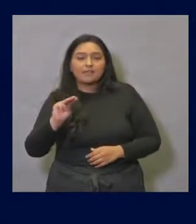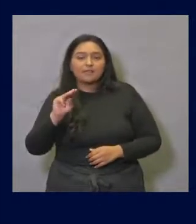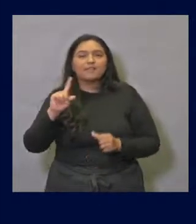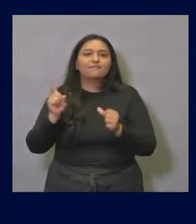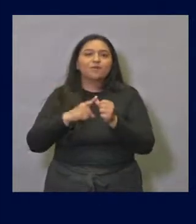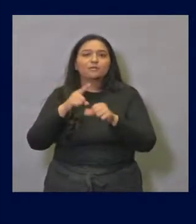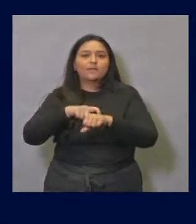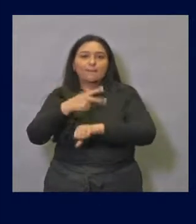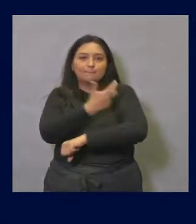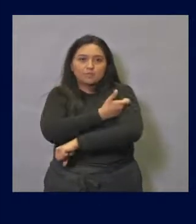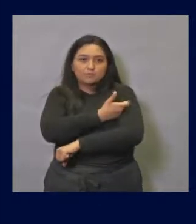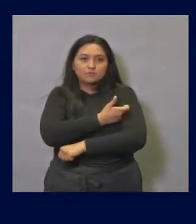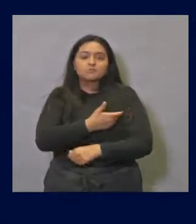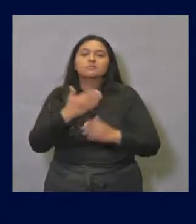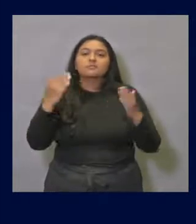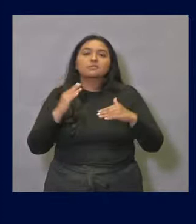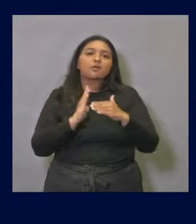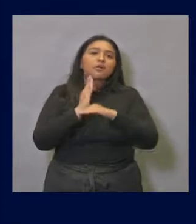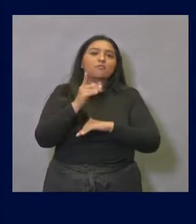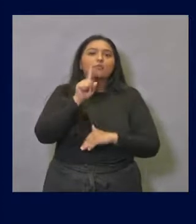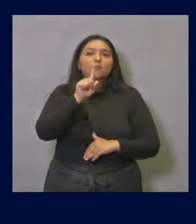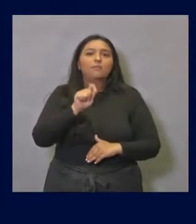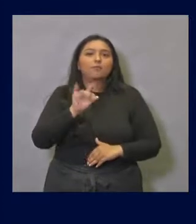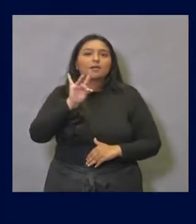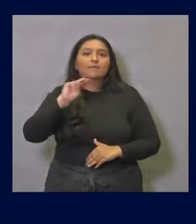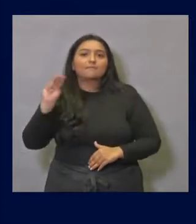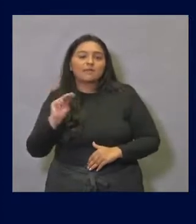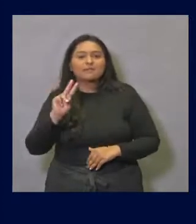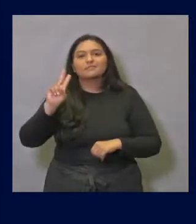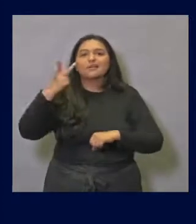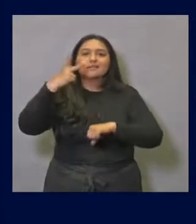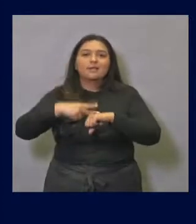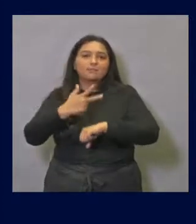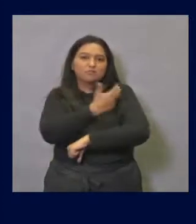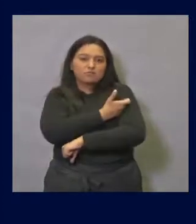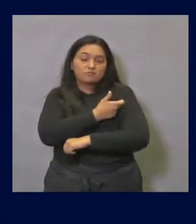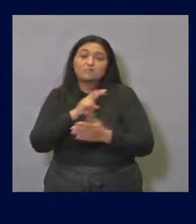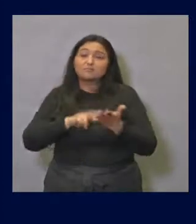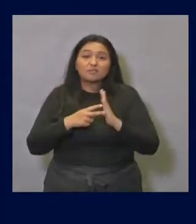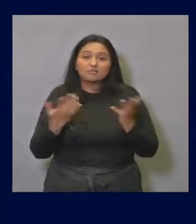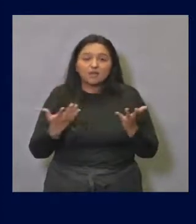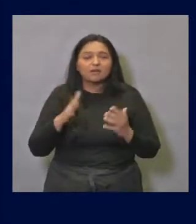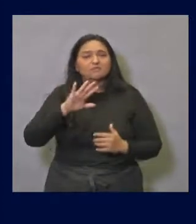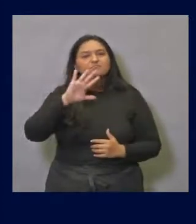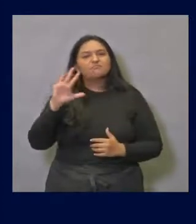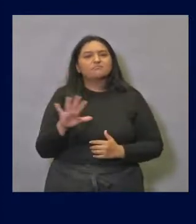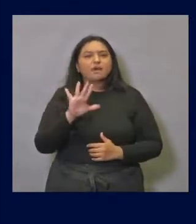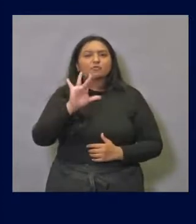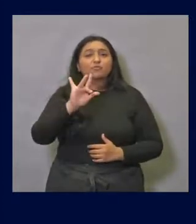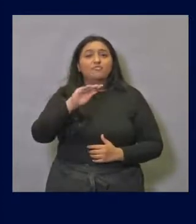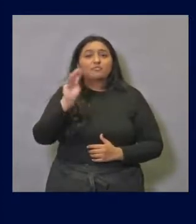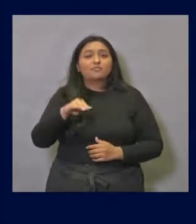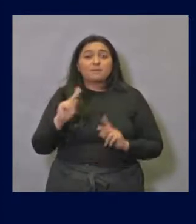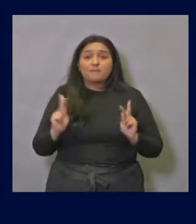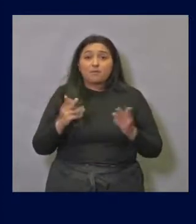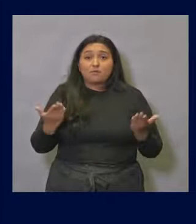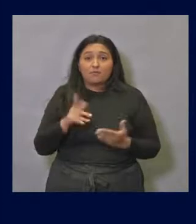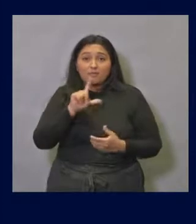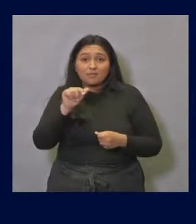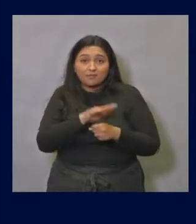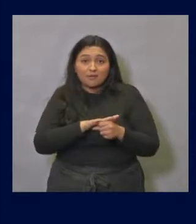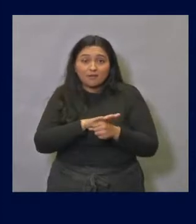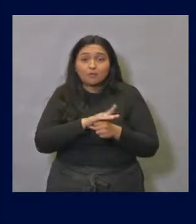more than 1.8 million were second doses. That means about 25% of people in LA County who are eligible to